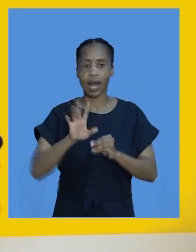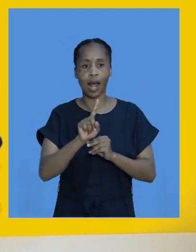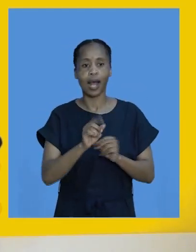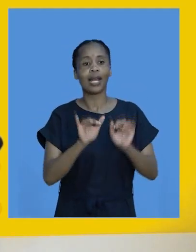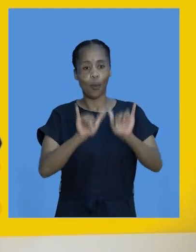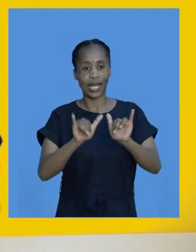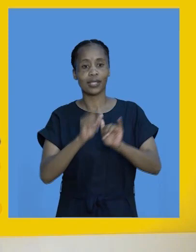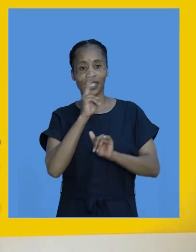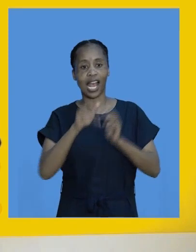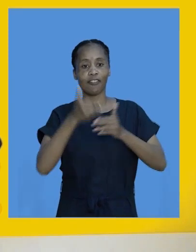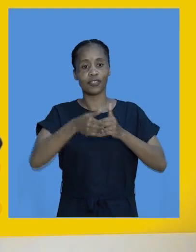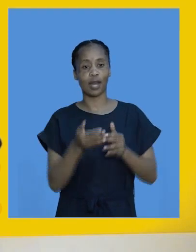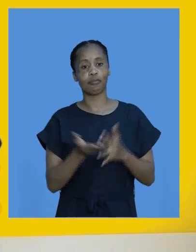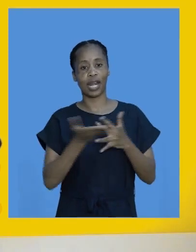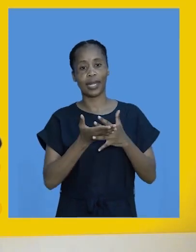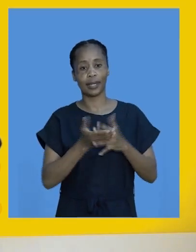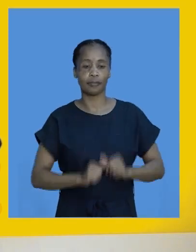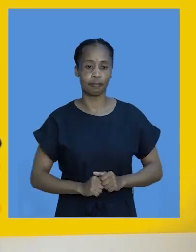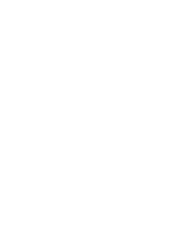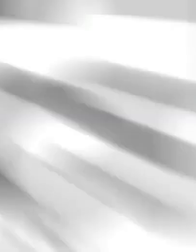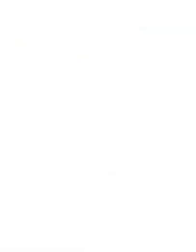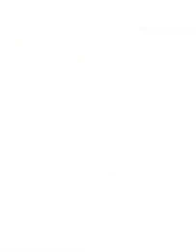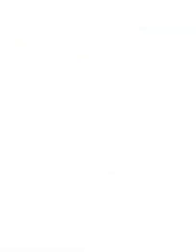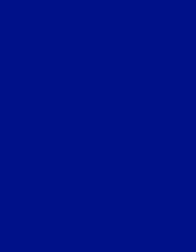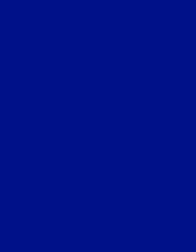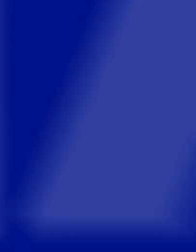We'll see you straight after this.